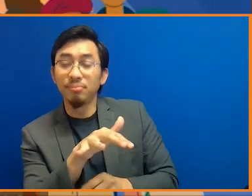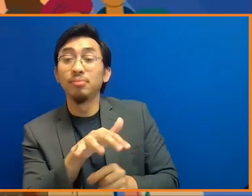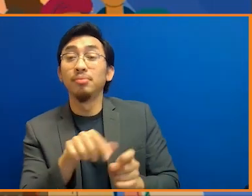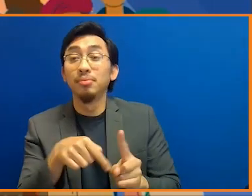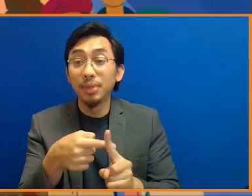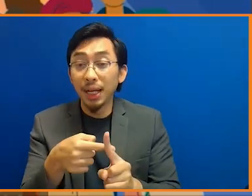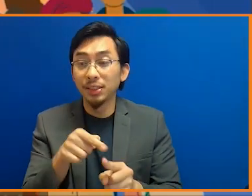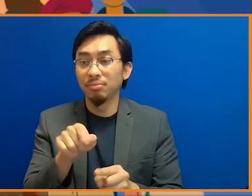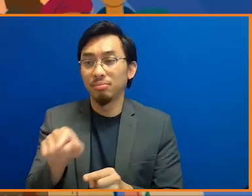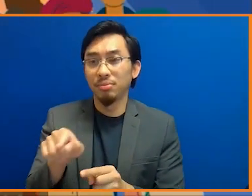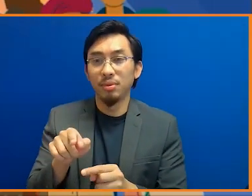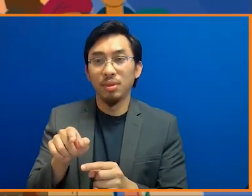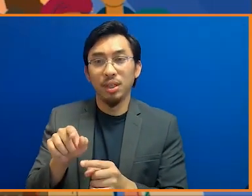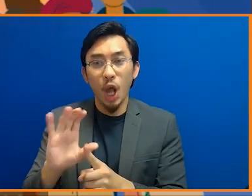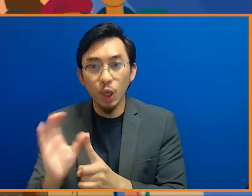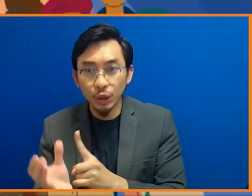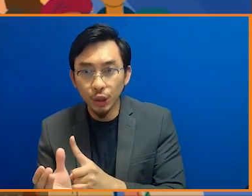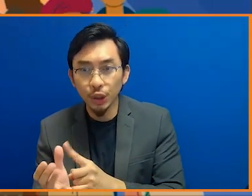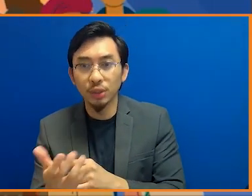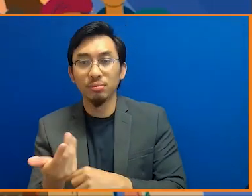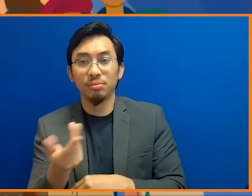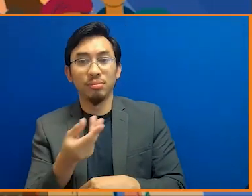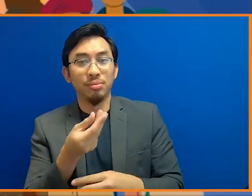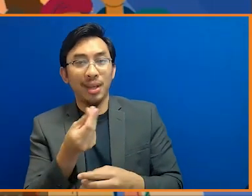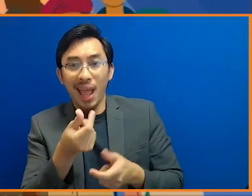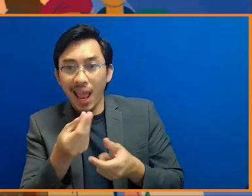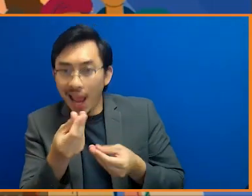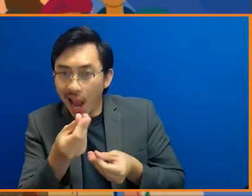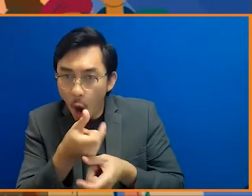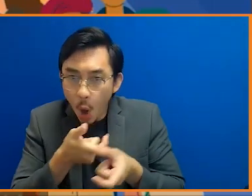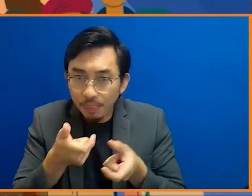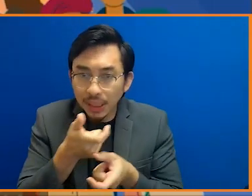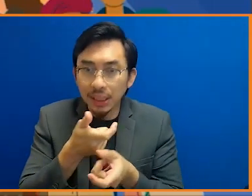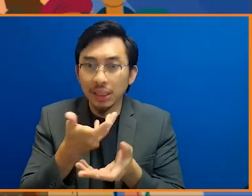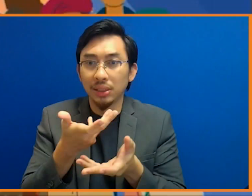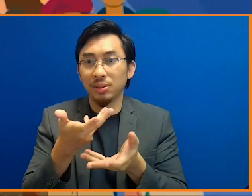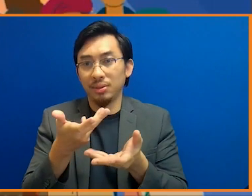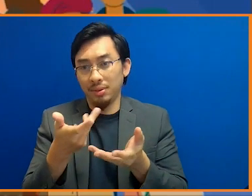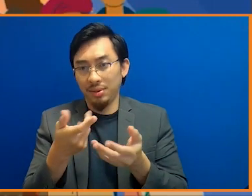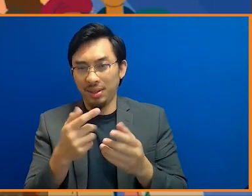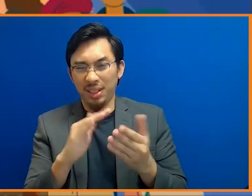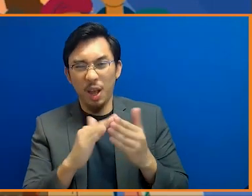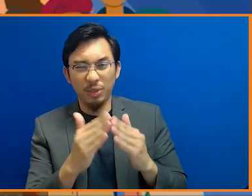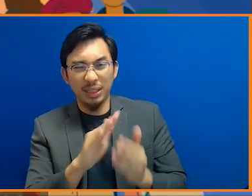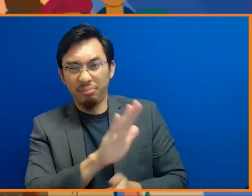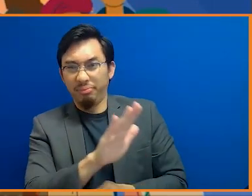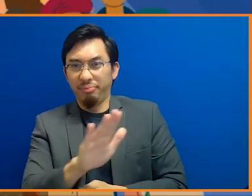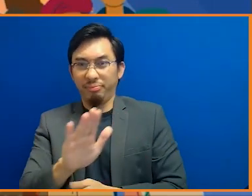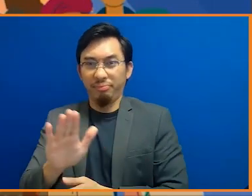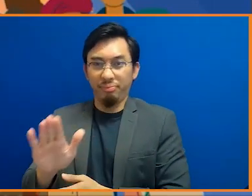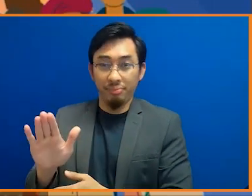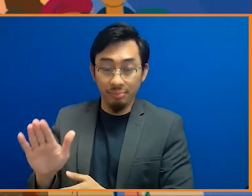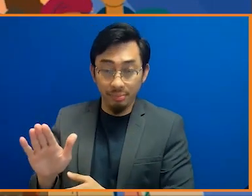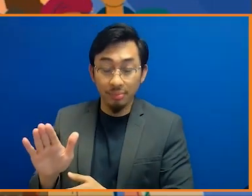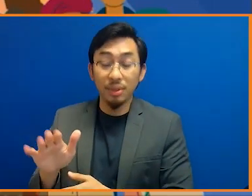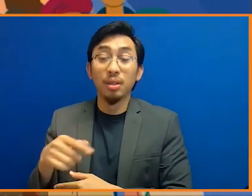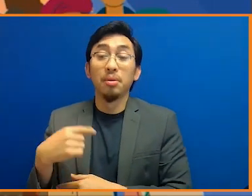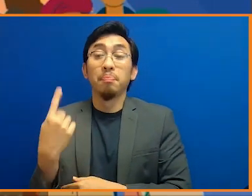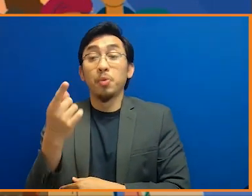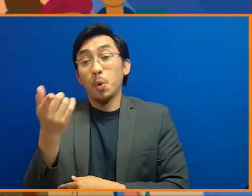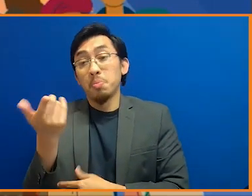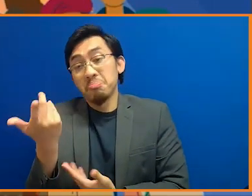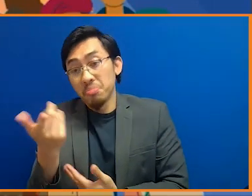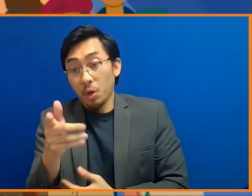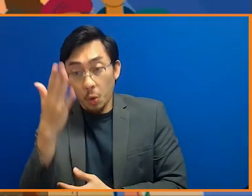society, to the culture, to the economic background, or to the capacity of the community itself